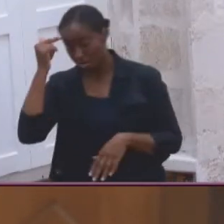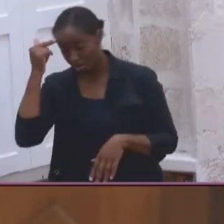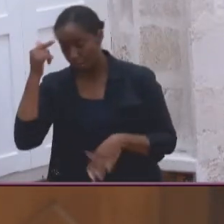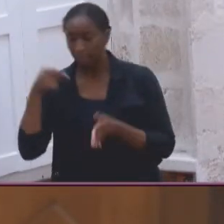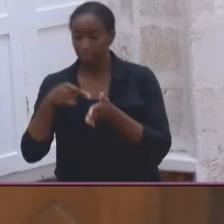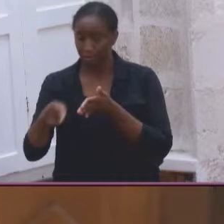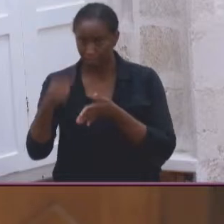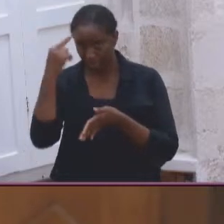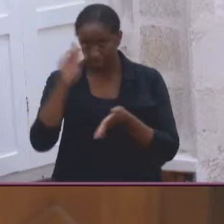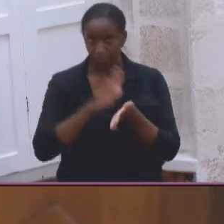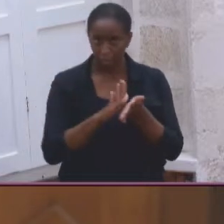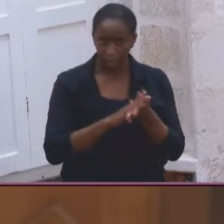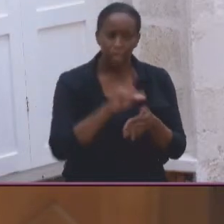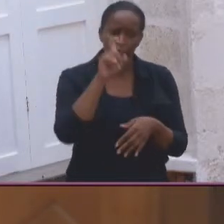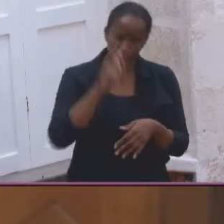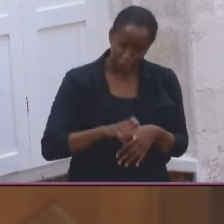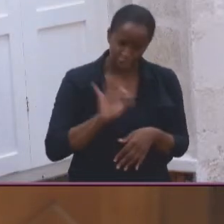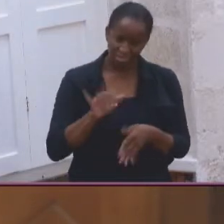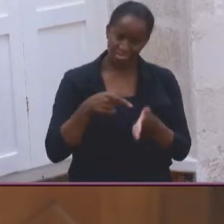aware of their responsibility.